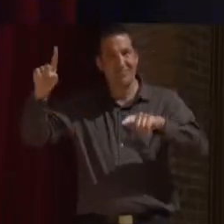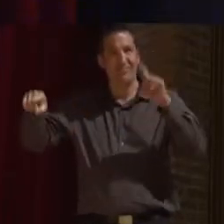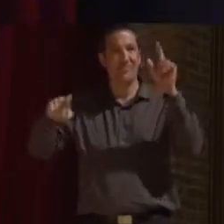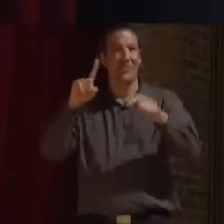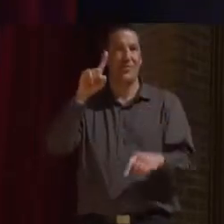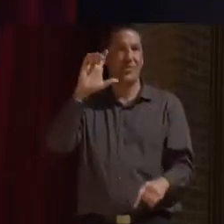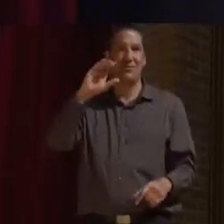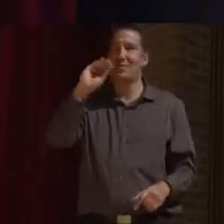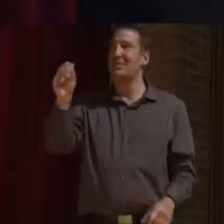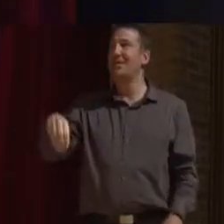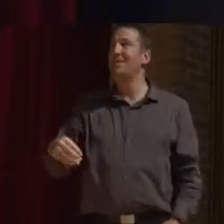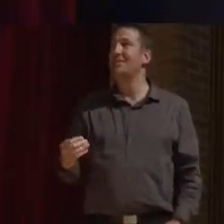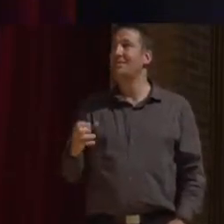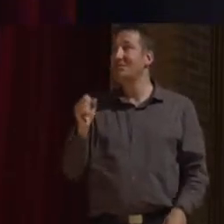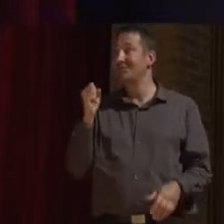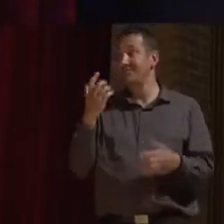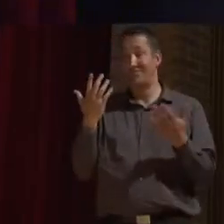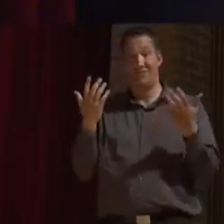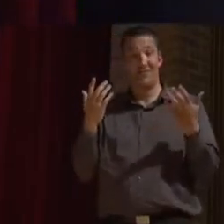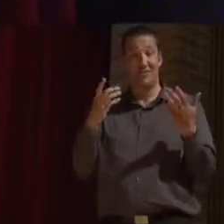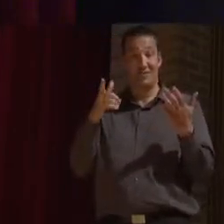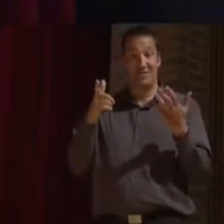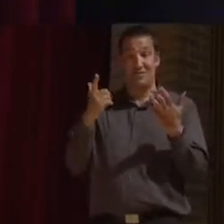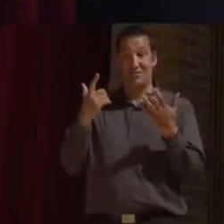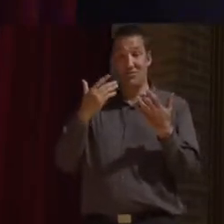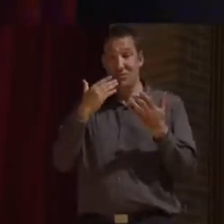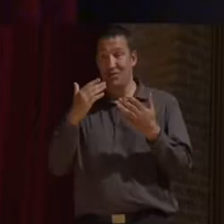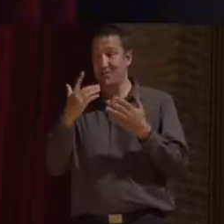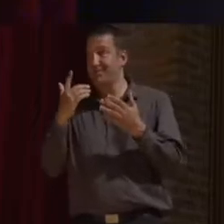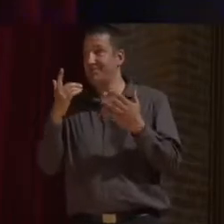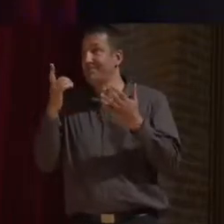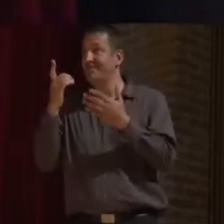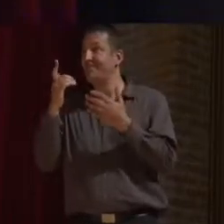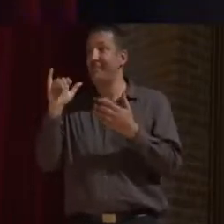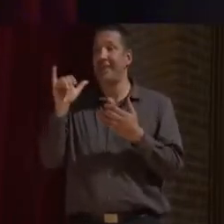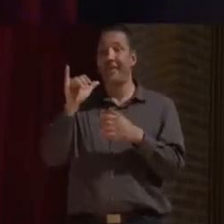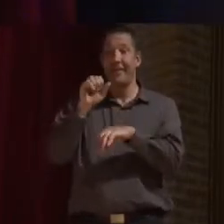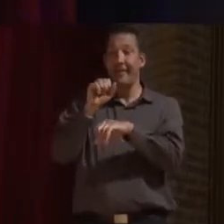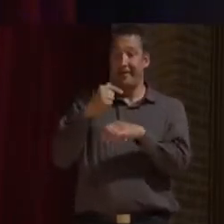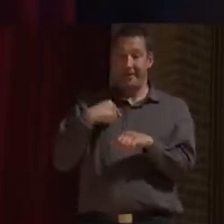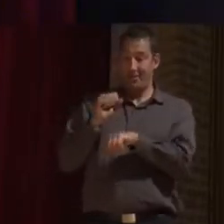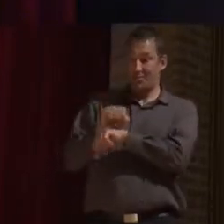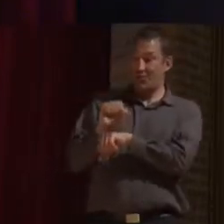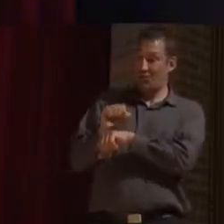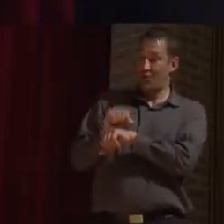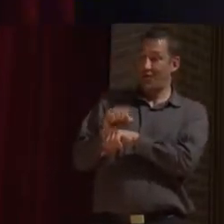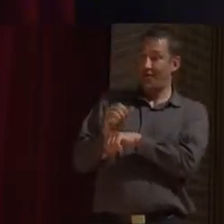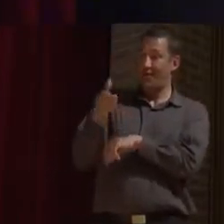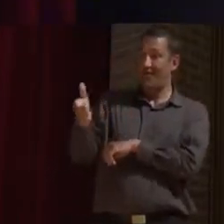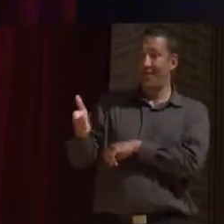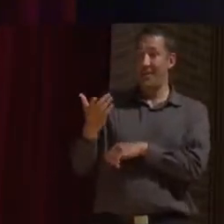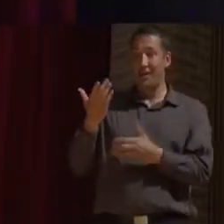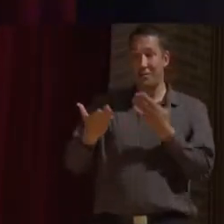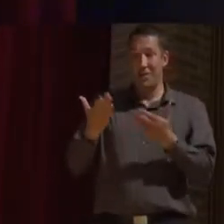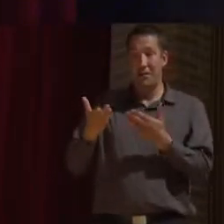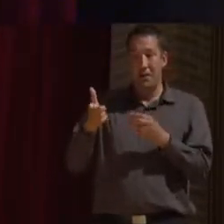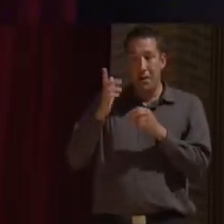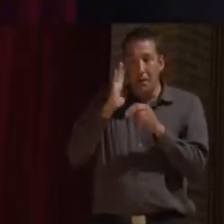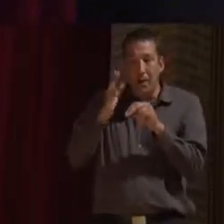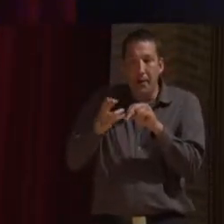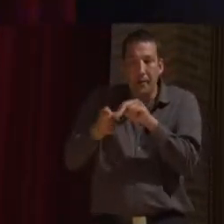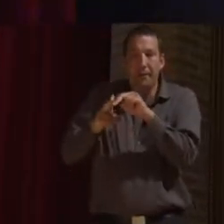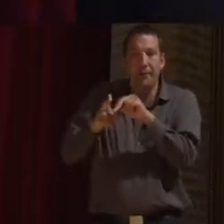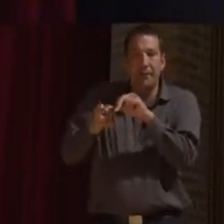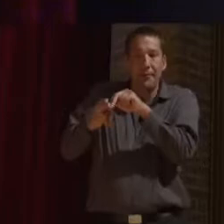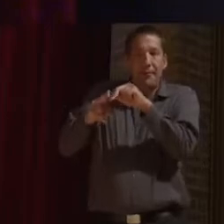may even change as an employee is with you over time, that their 100% may increase as they're learning more. I